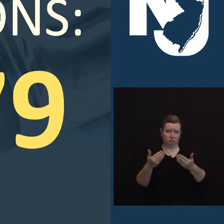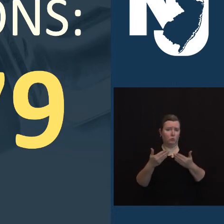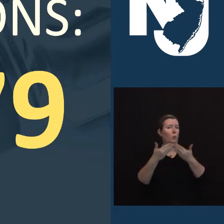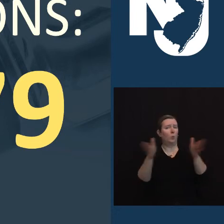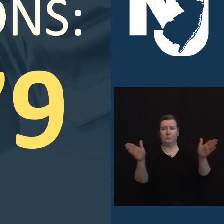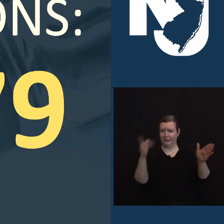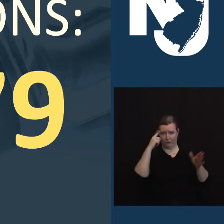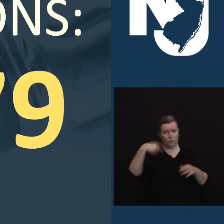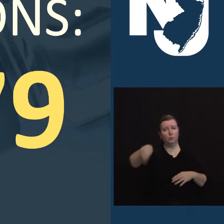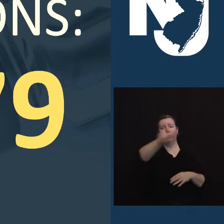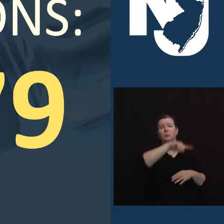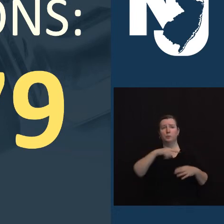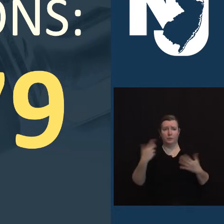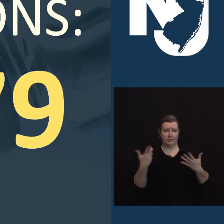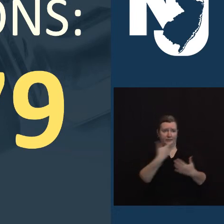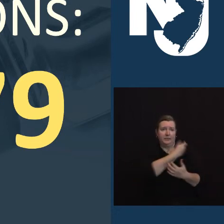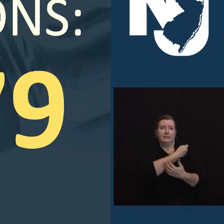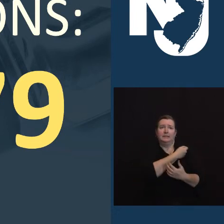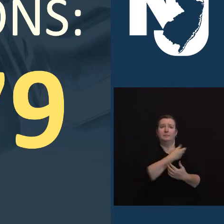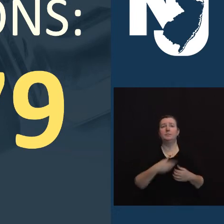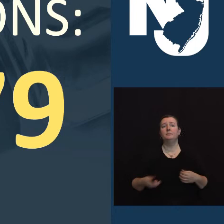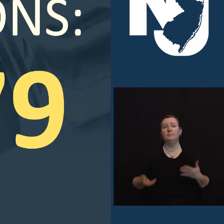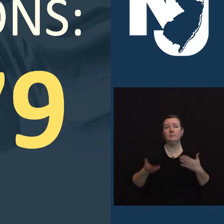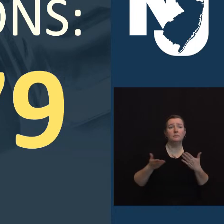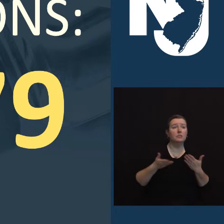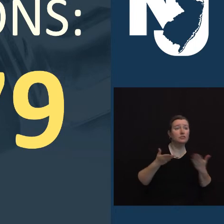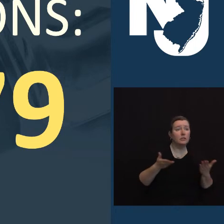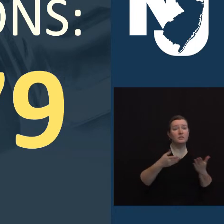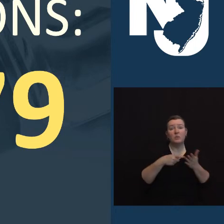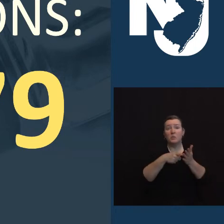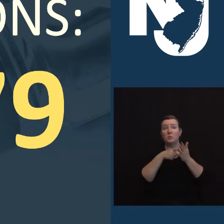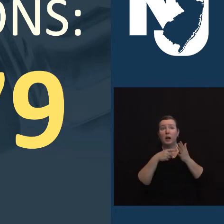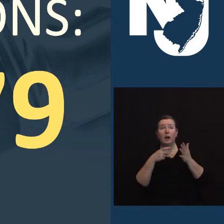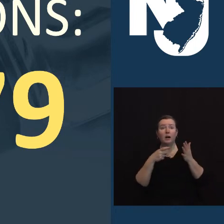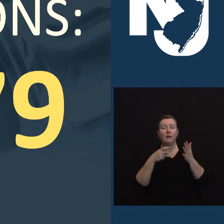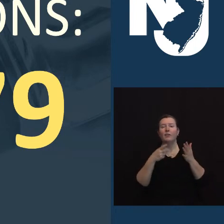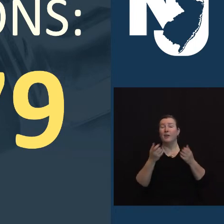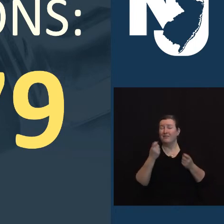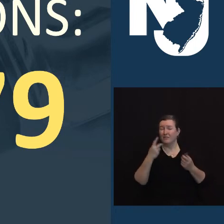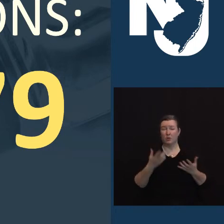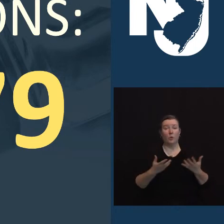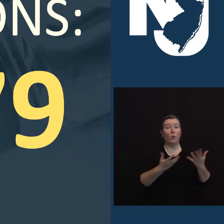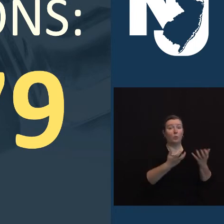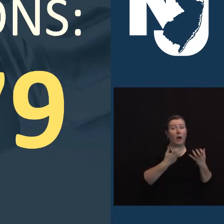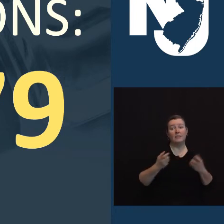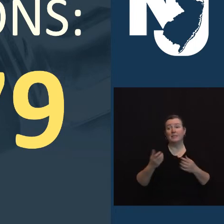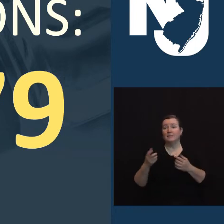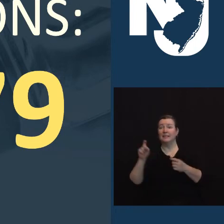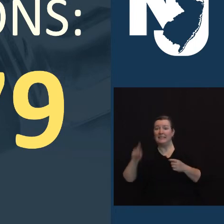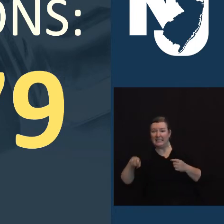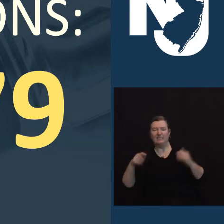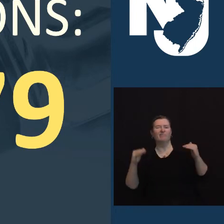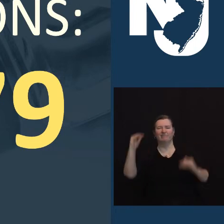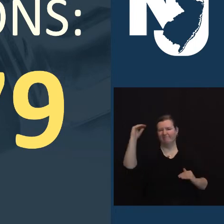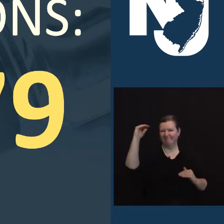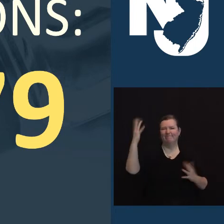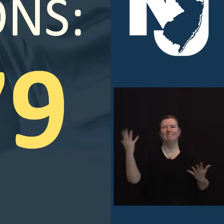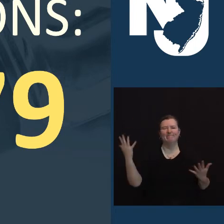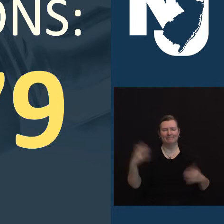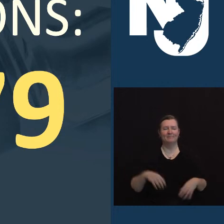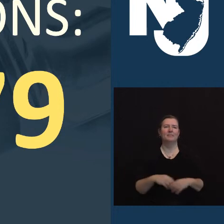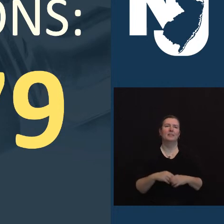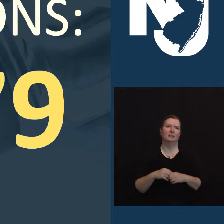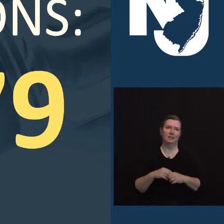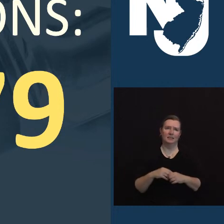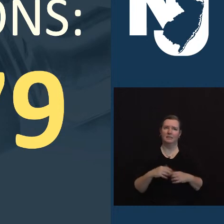supply-demand imbalance, and we know there are folks out there who are anxious and frustrated. We get that, but with each and every day, we continue